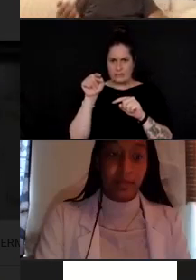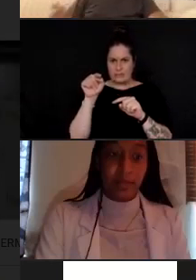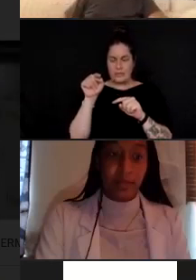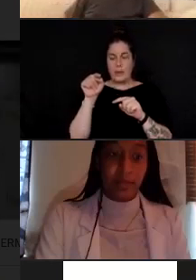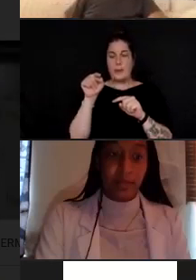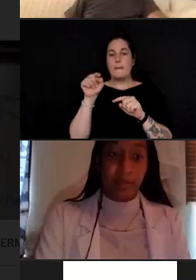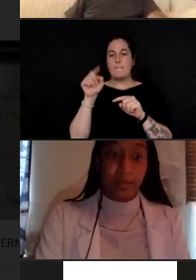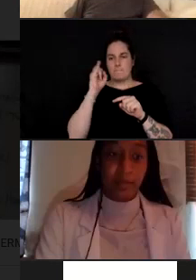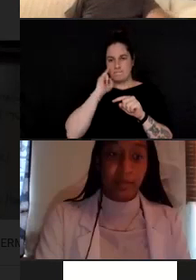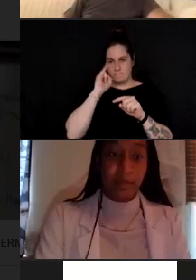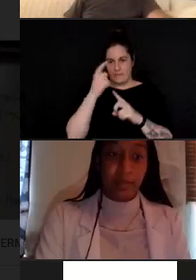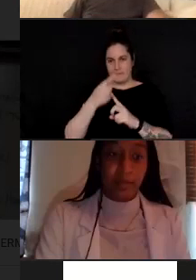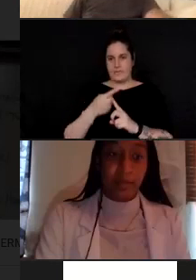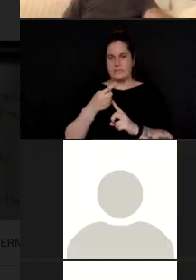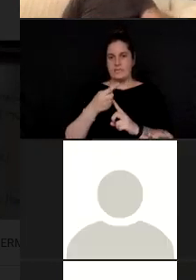the temperature